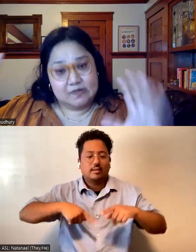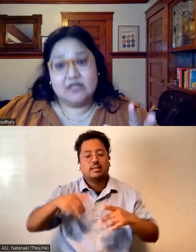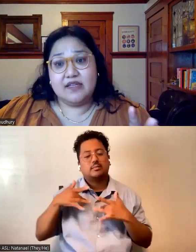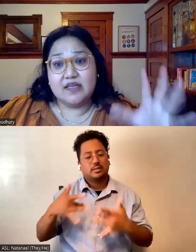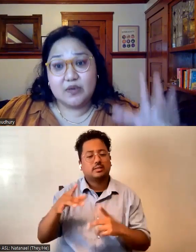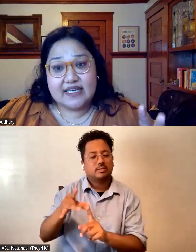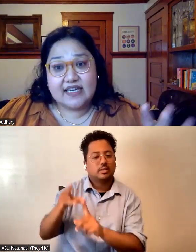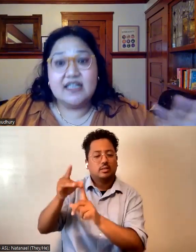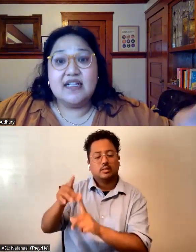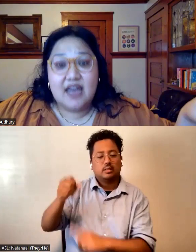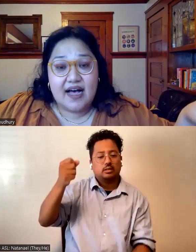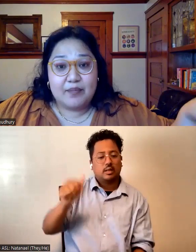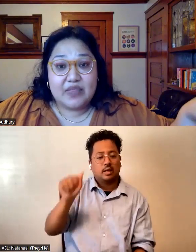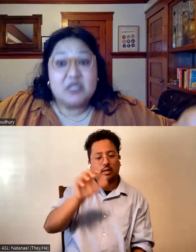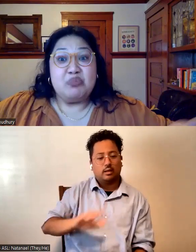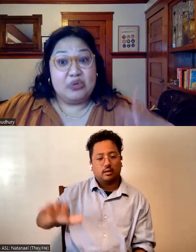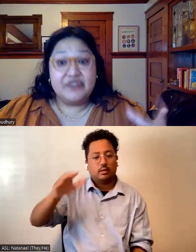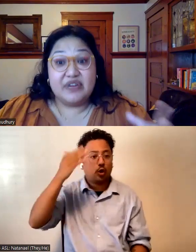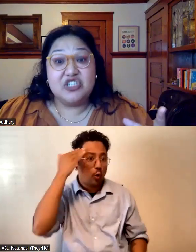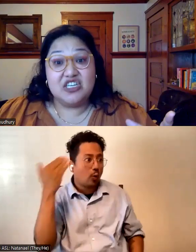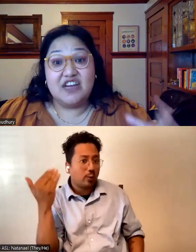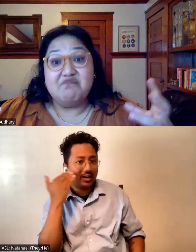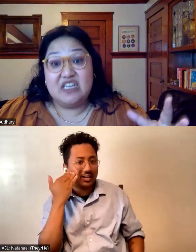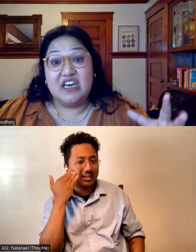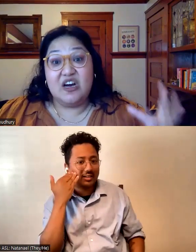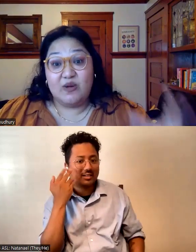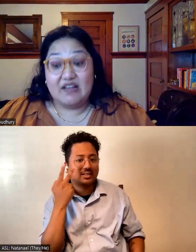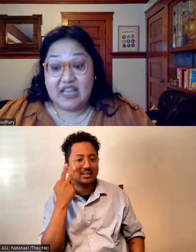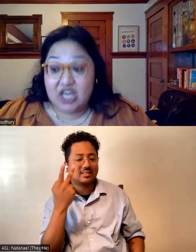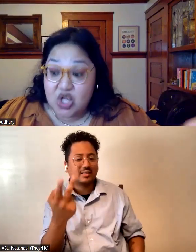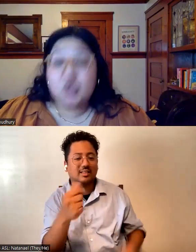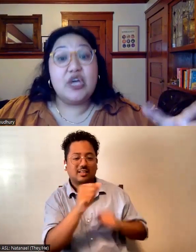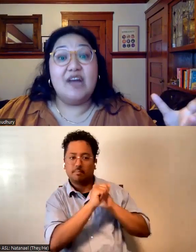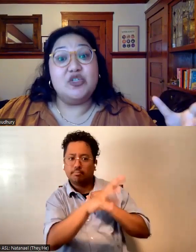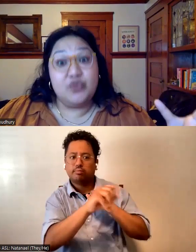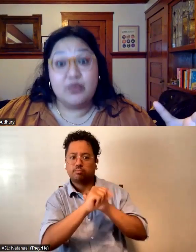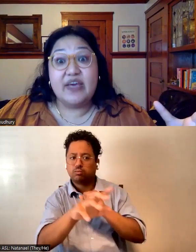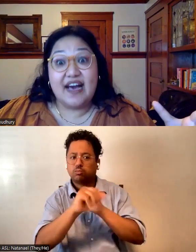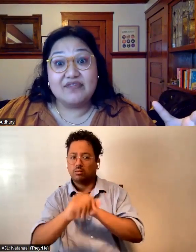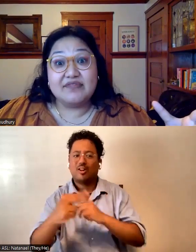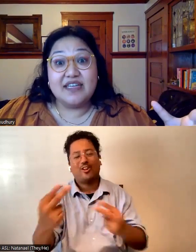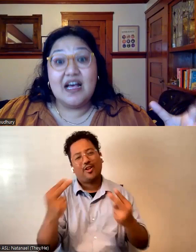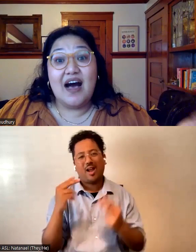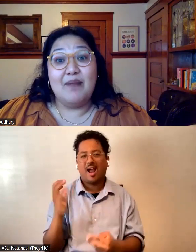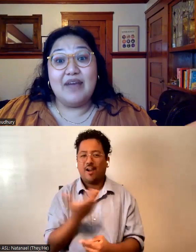like specifically Korea, this proliferation of media around like, look at how much food we